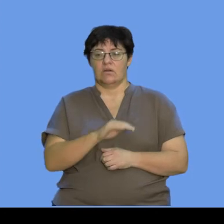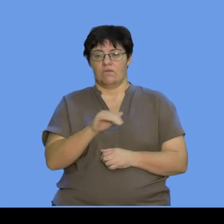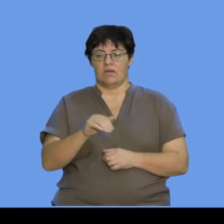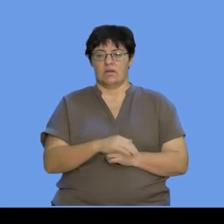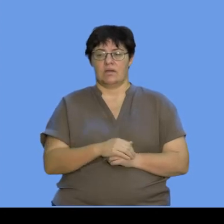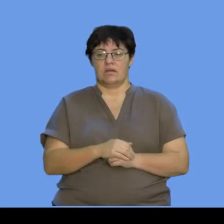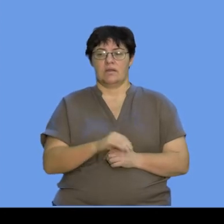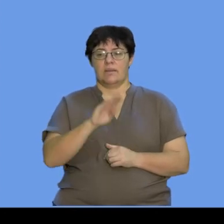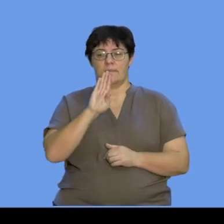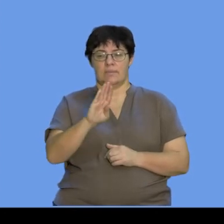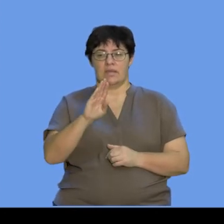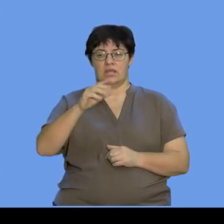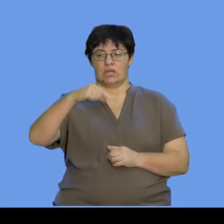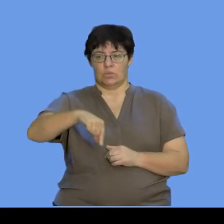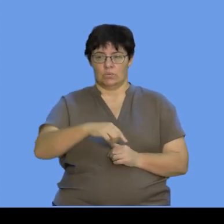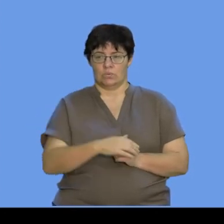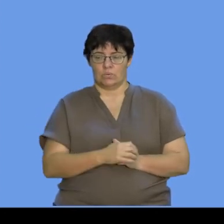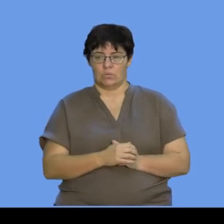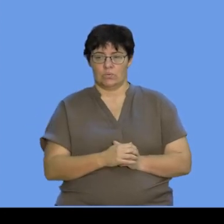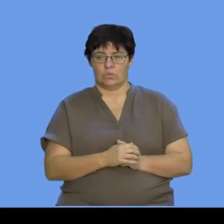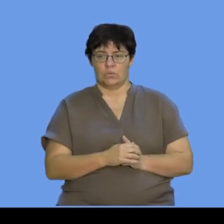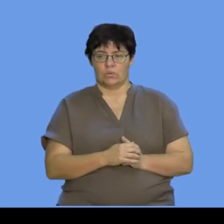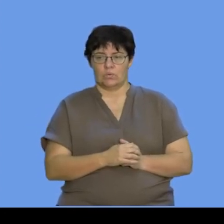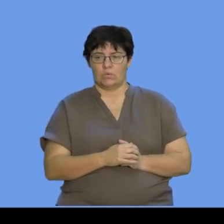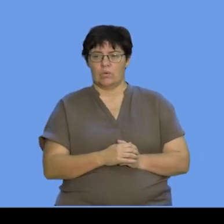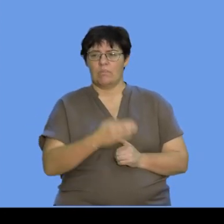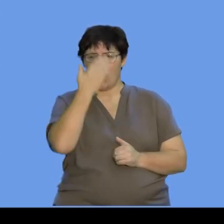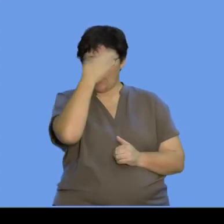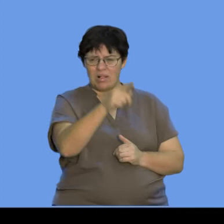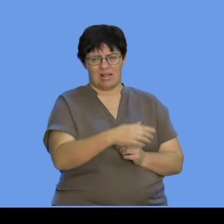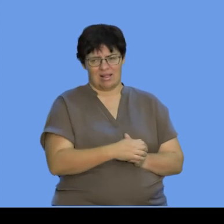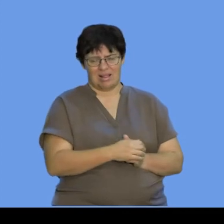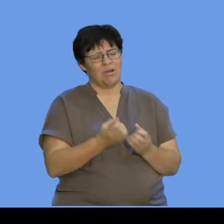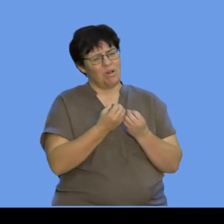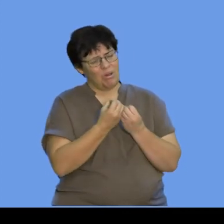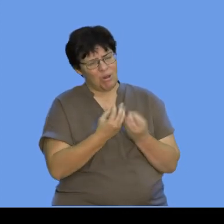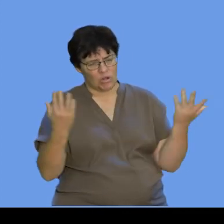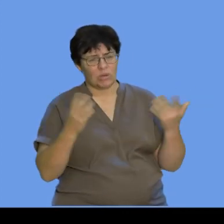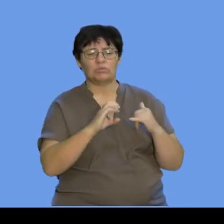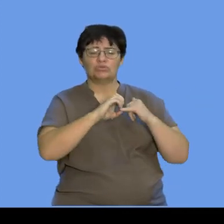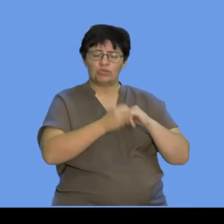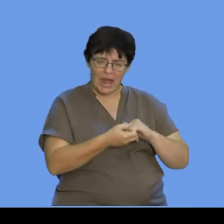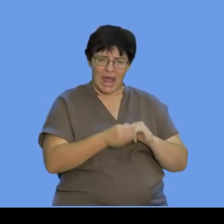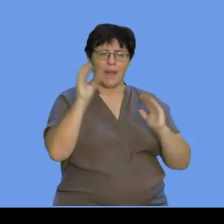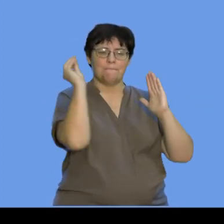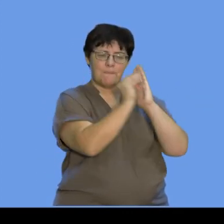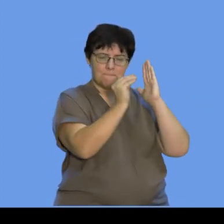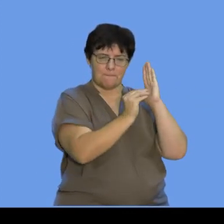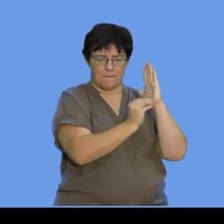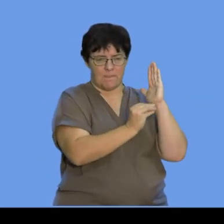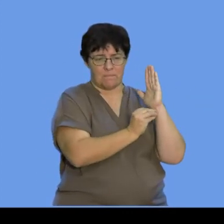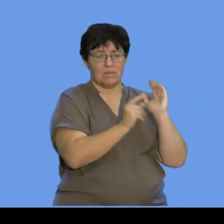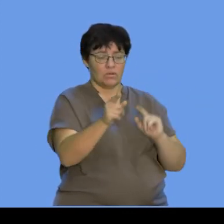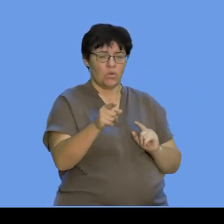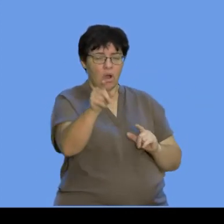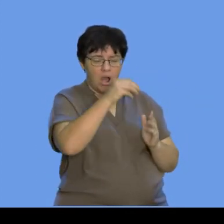BD over BQ. I know this is a lot, guys. Please, I said, try to write